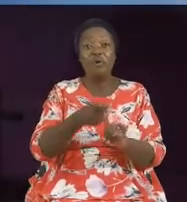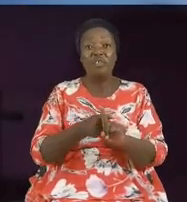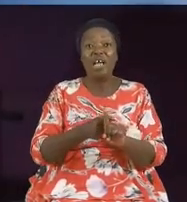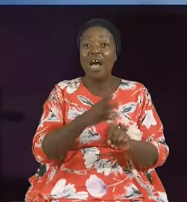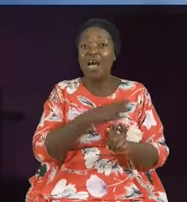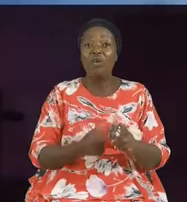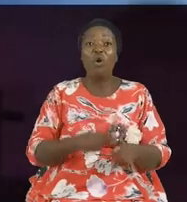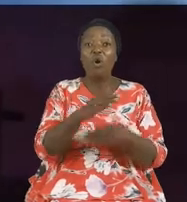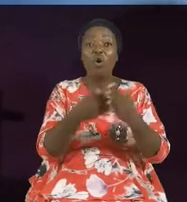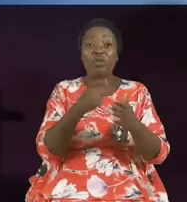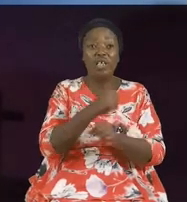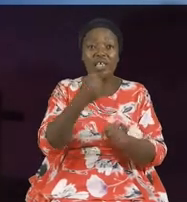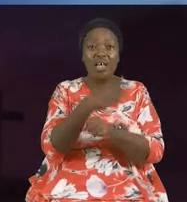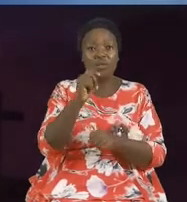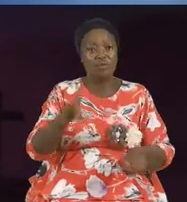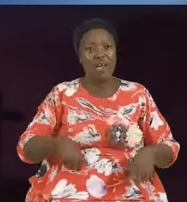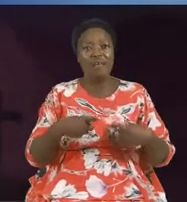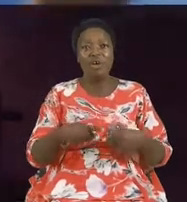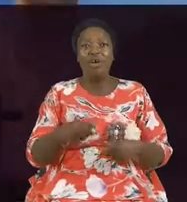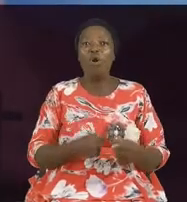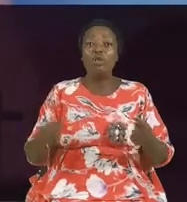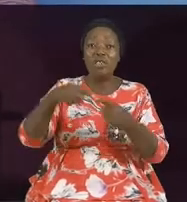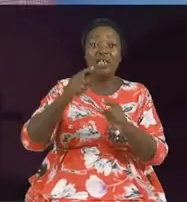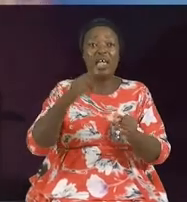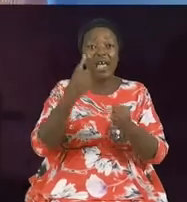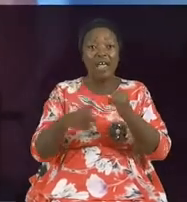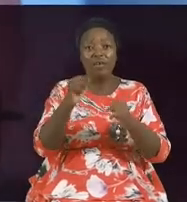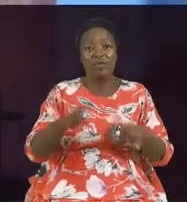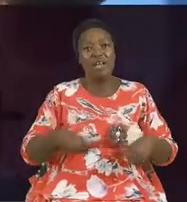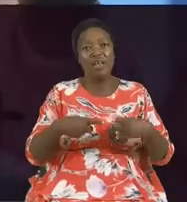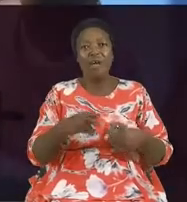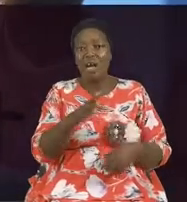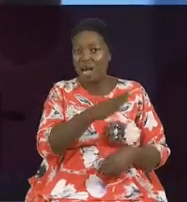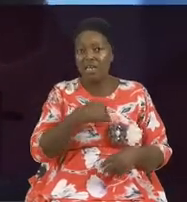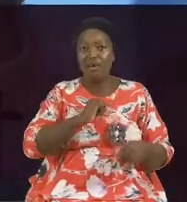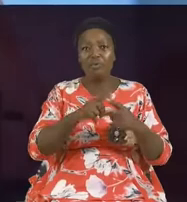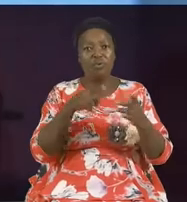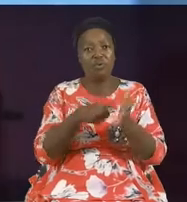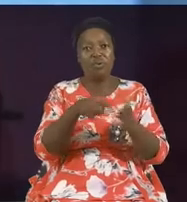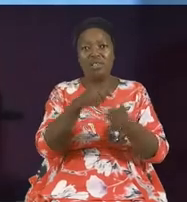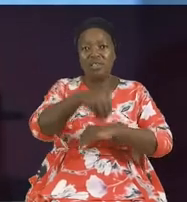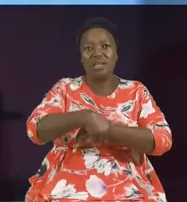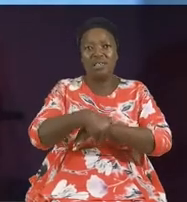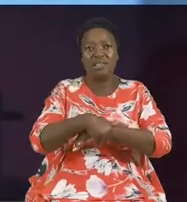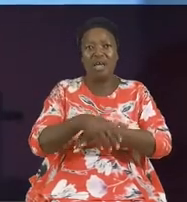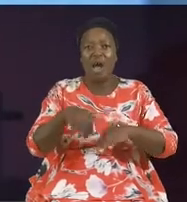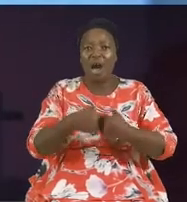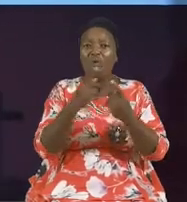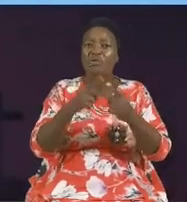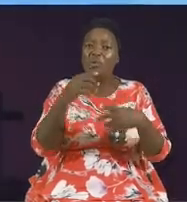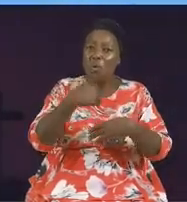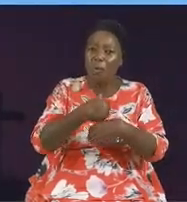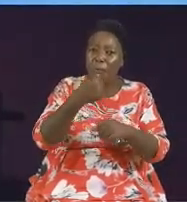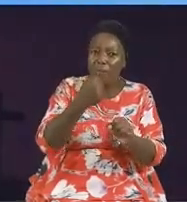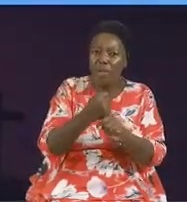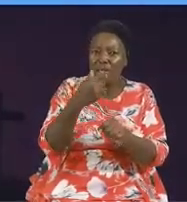every day, every week, every month, all the years of your life, for the rest of your life. And I